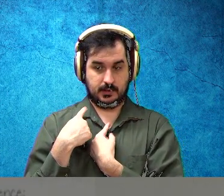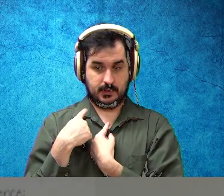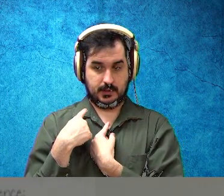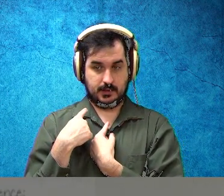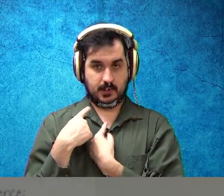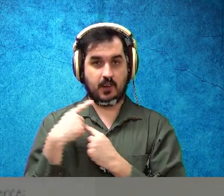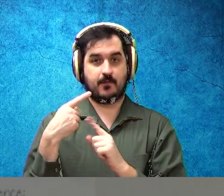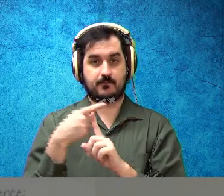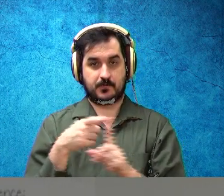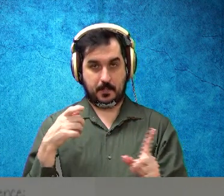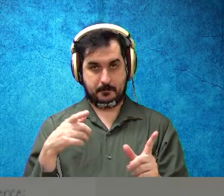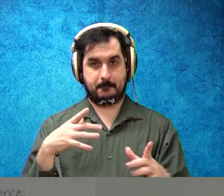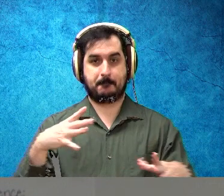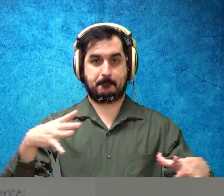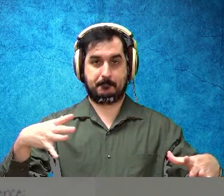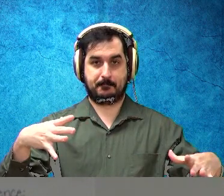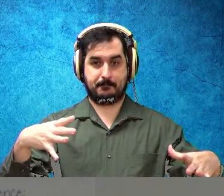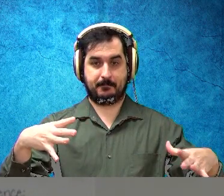from